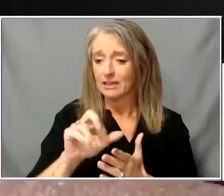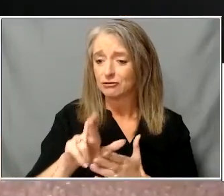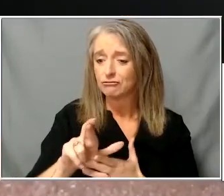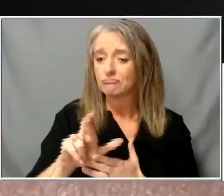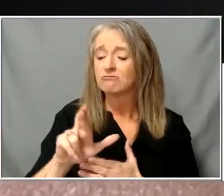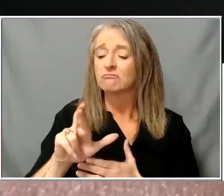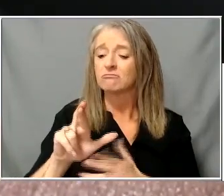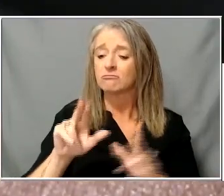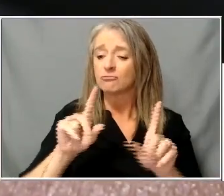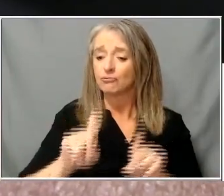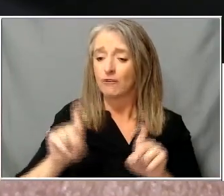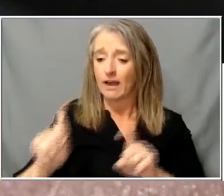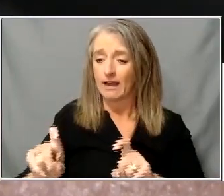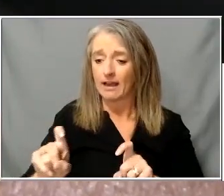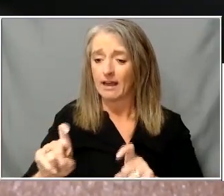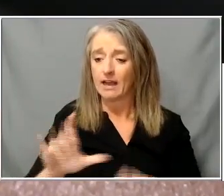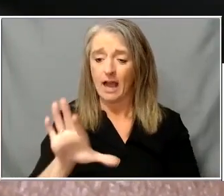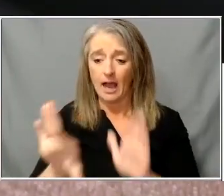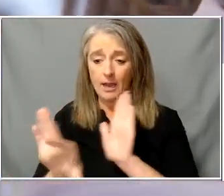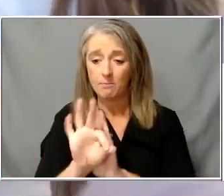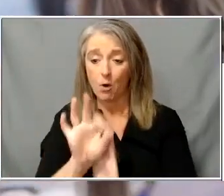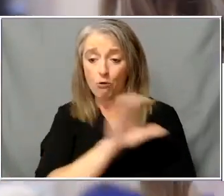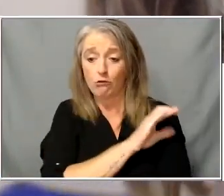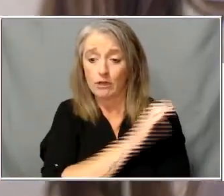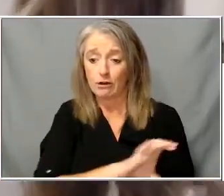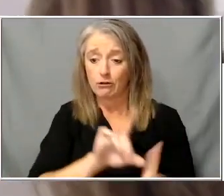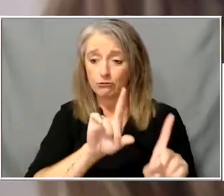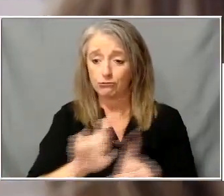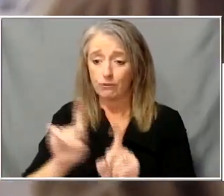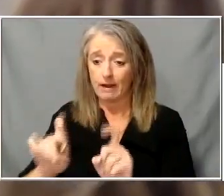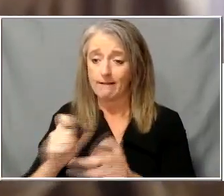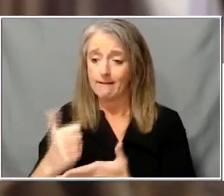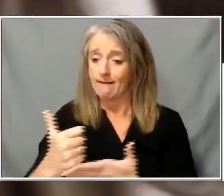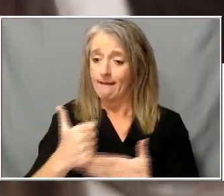I chose to be in a clinical trial because it could help me with my